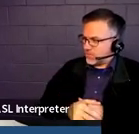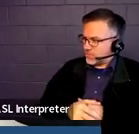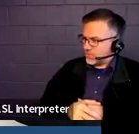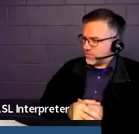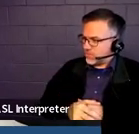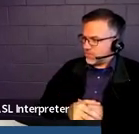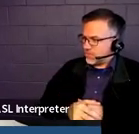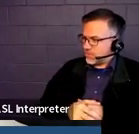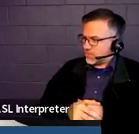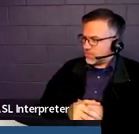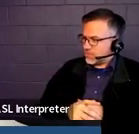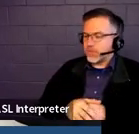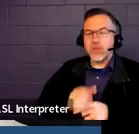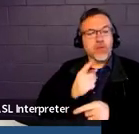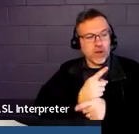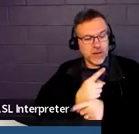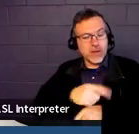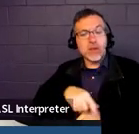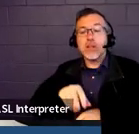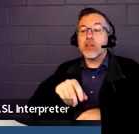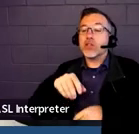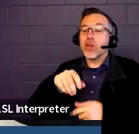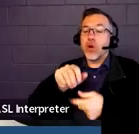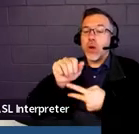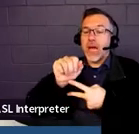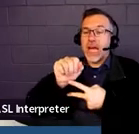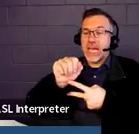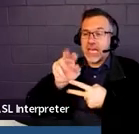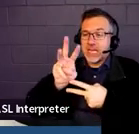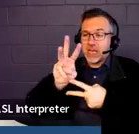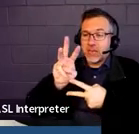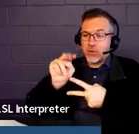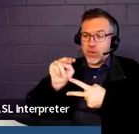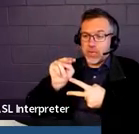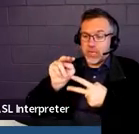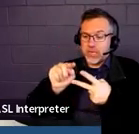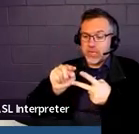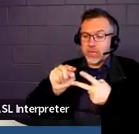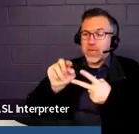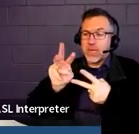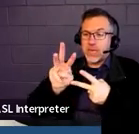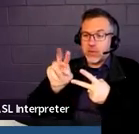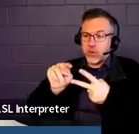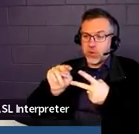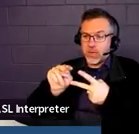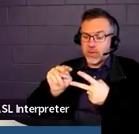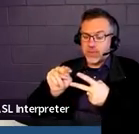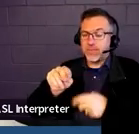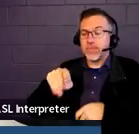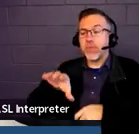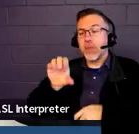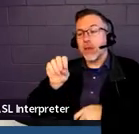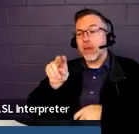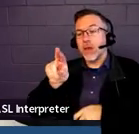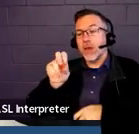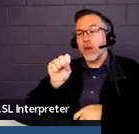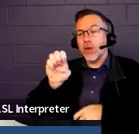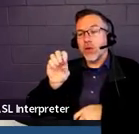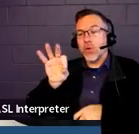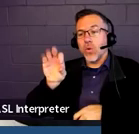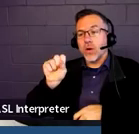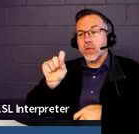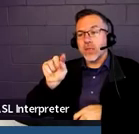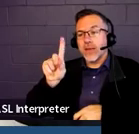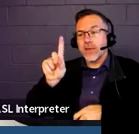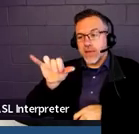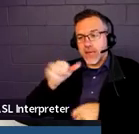So AWN and written notice, course of study, making sure that it's also detailed over